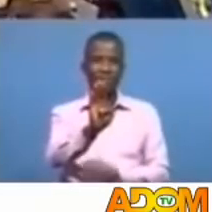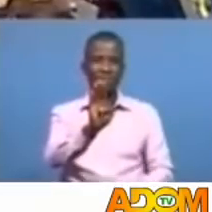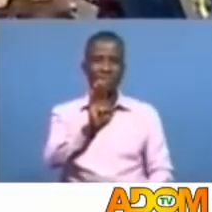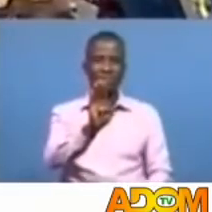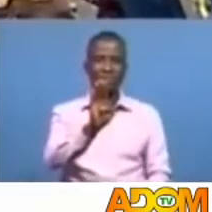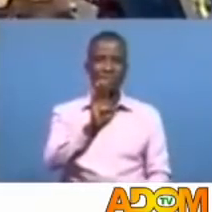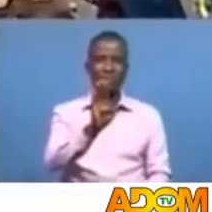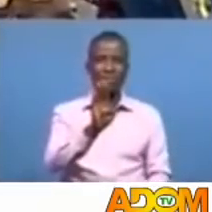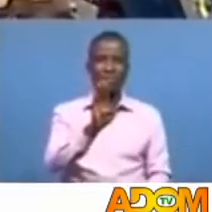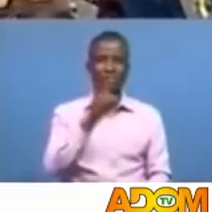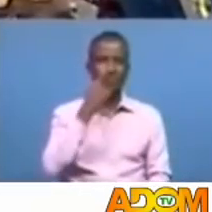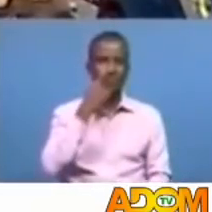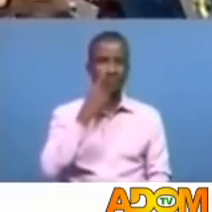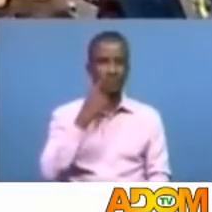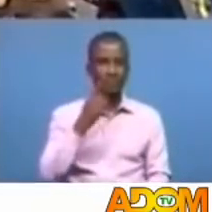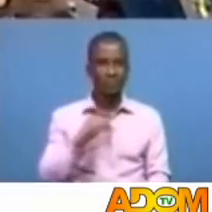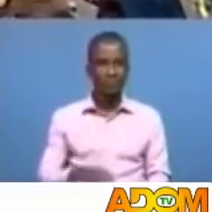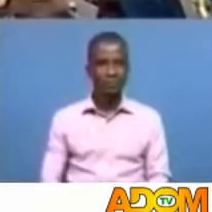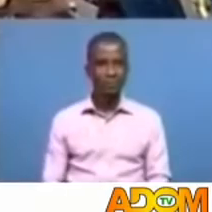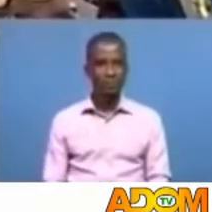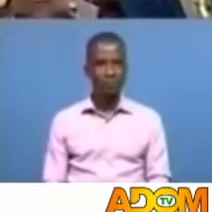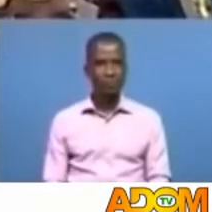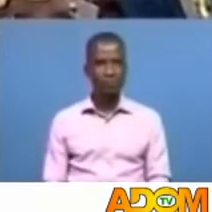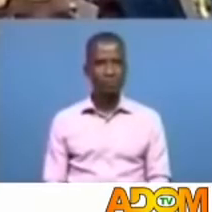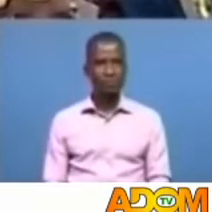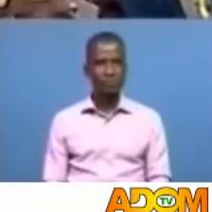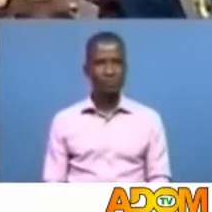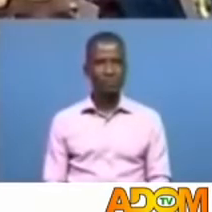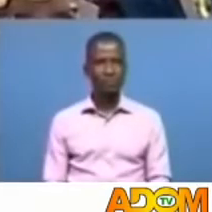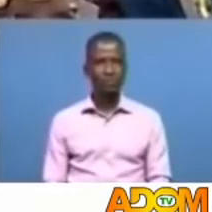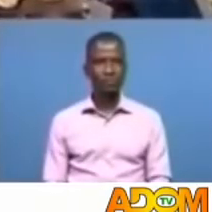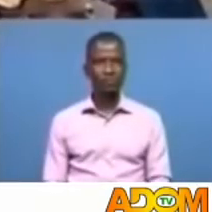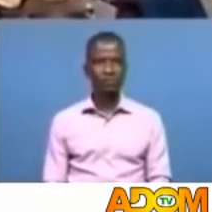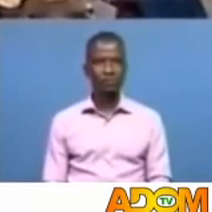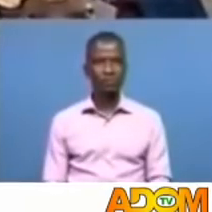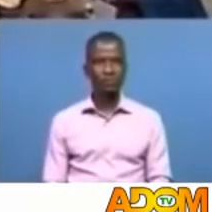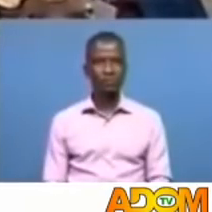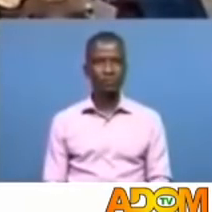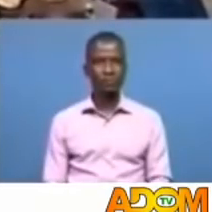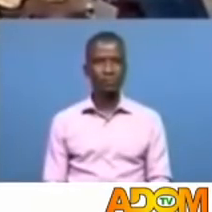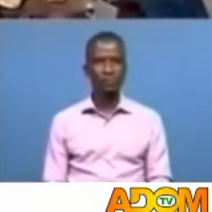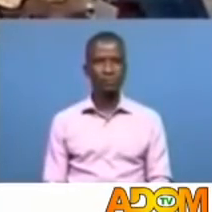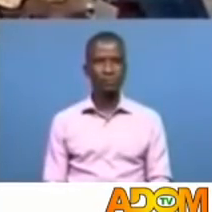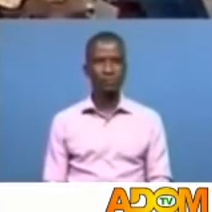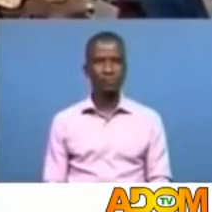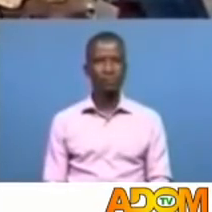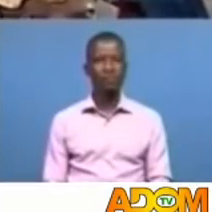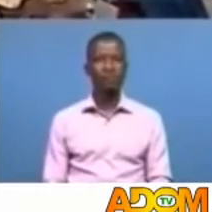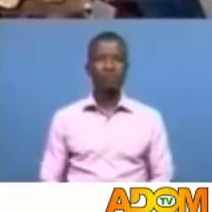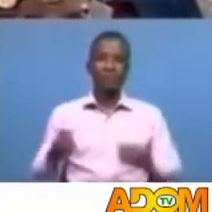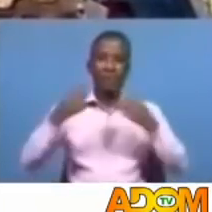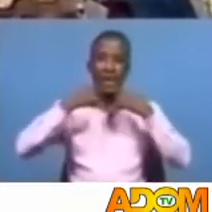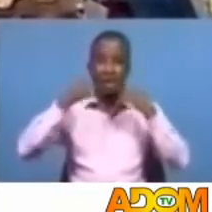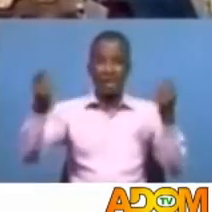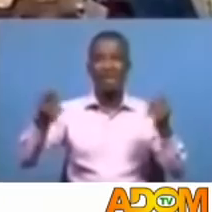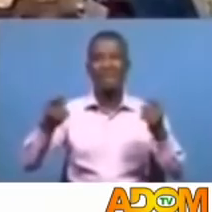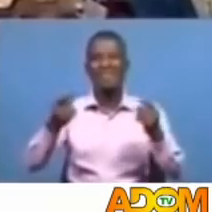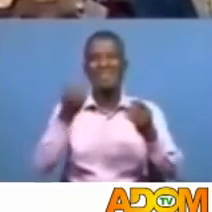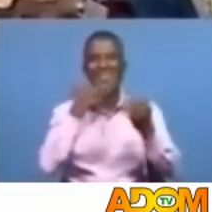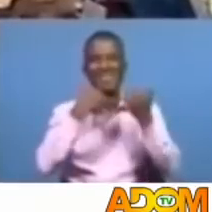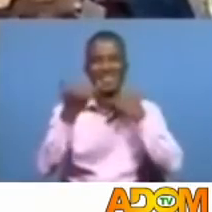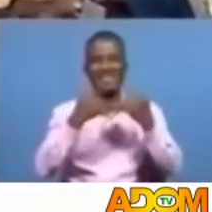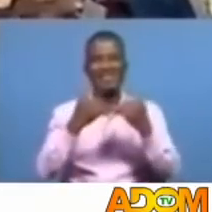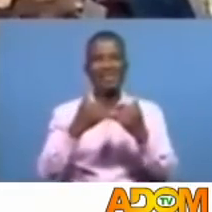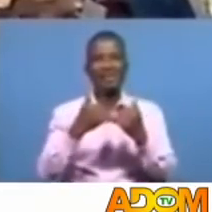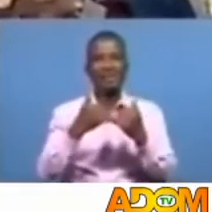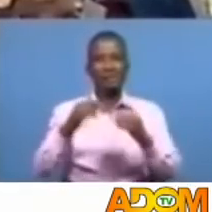application, of our grounds. Round B says that the ruling was in fundamental error